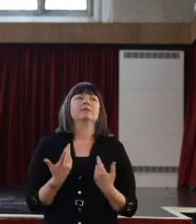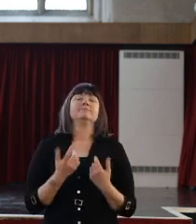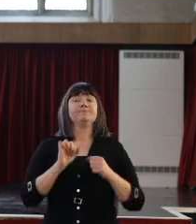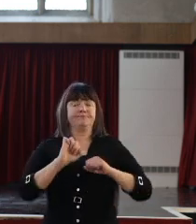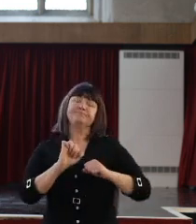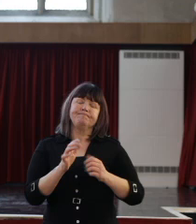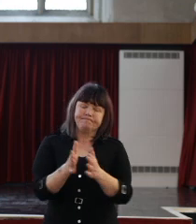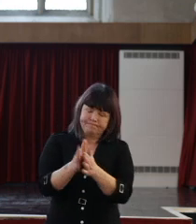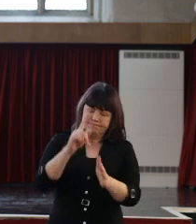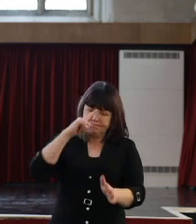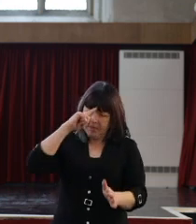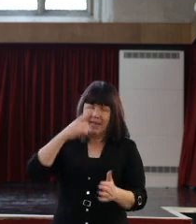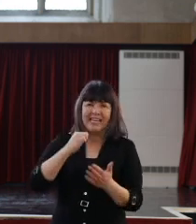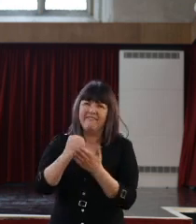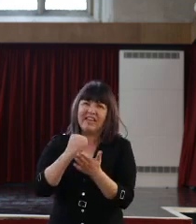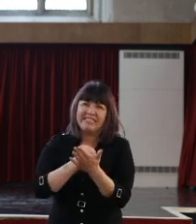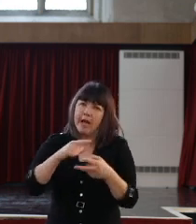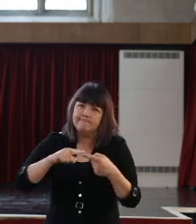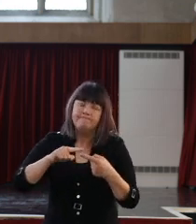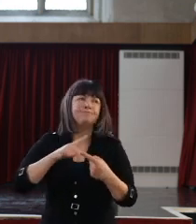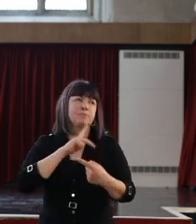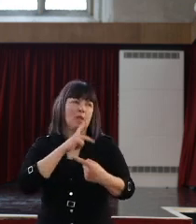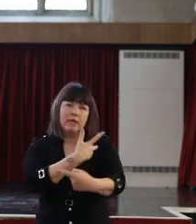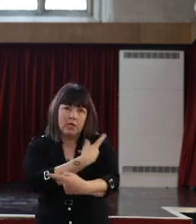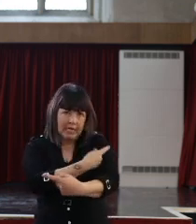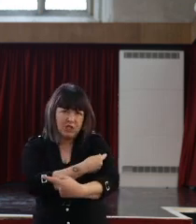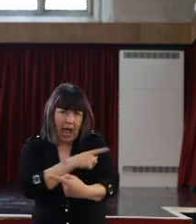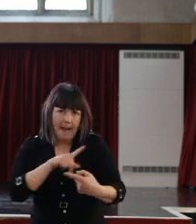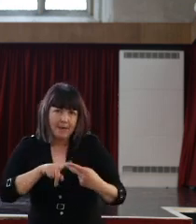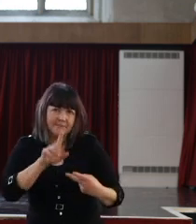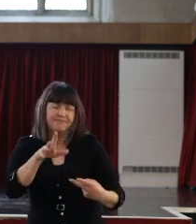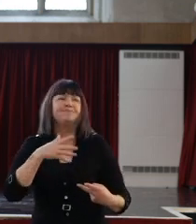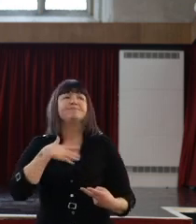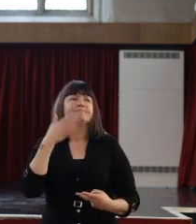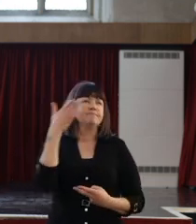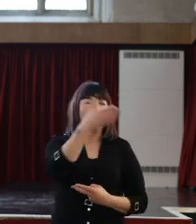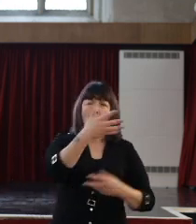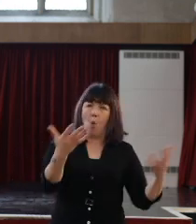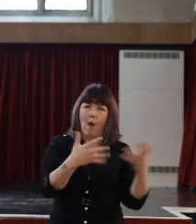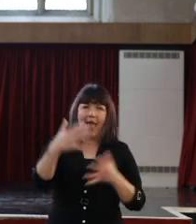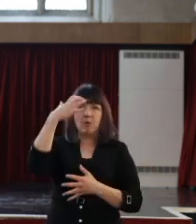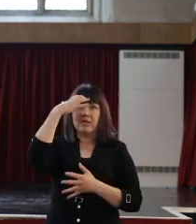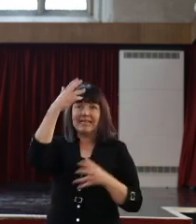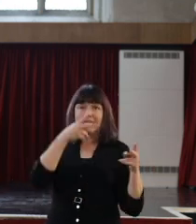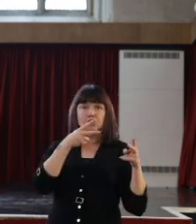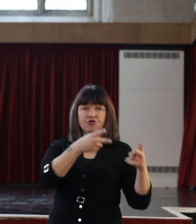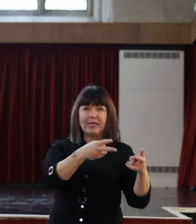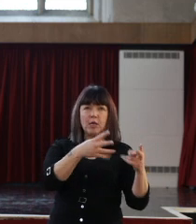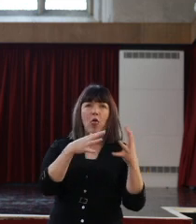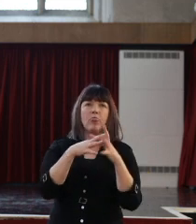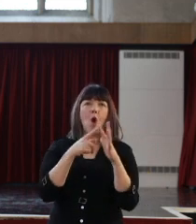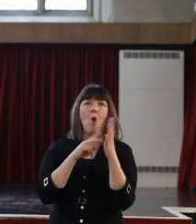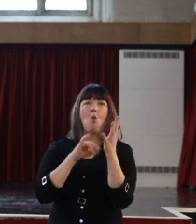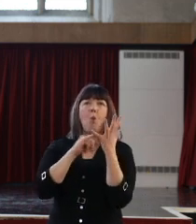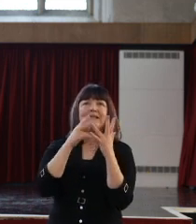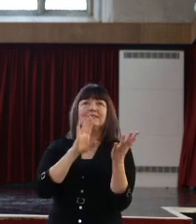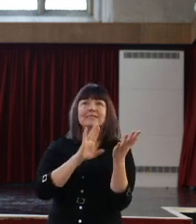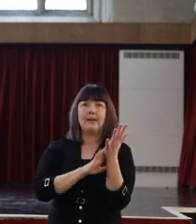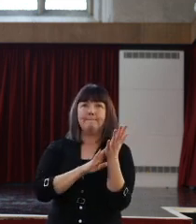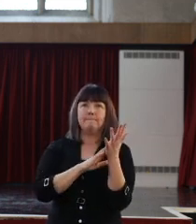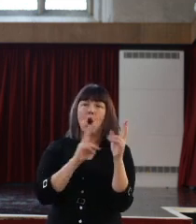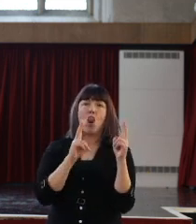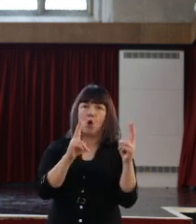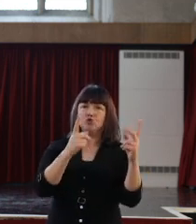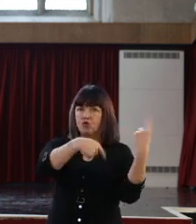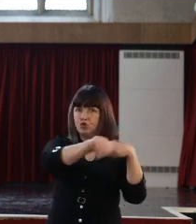jabs, my visas, and set off. And the play was being staged at the Wensum Lodge over on King Street. This was 1988. And it was a production of In Camera